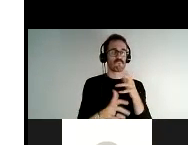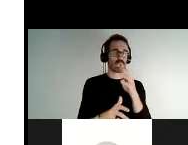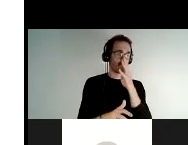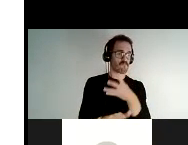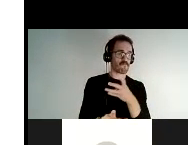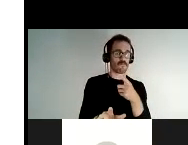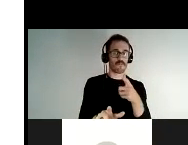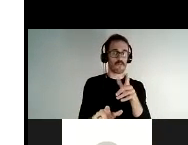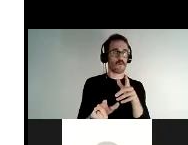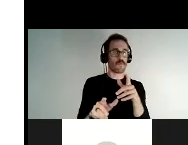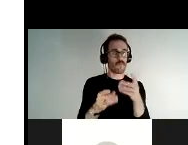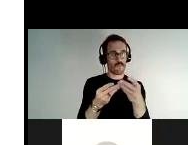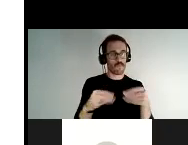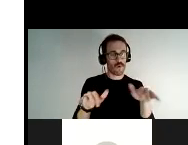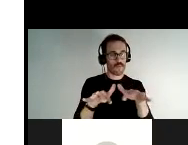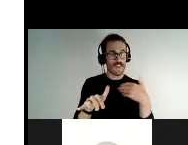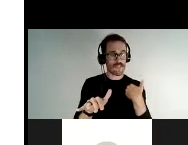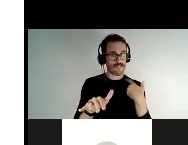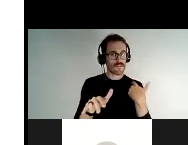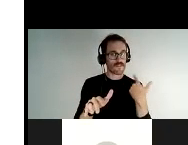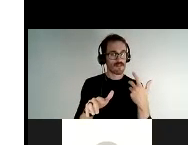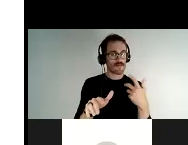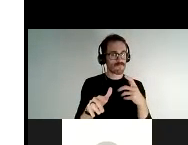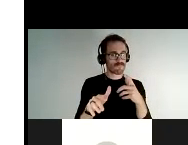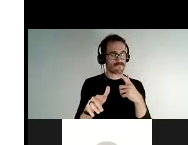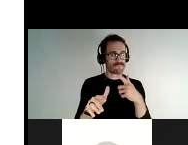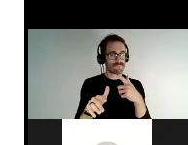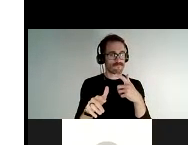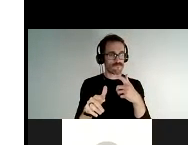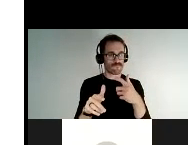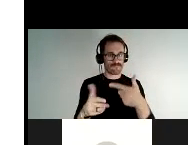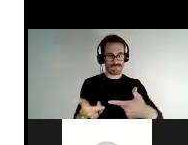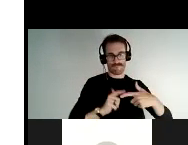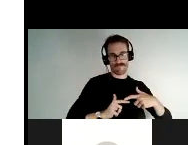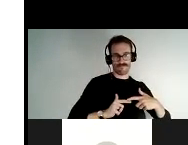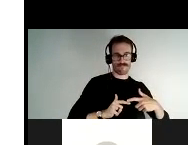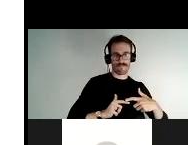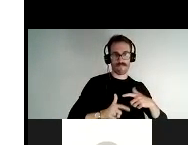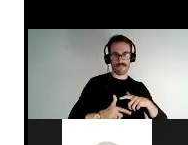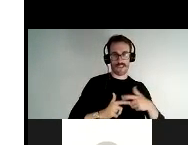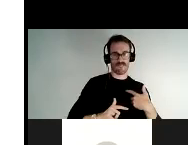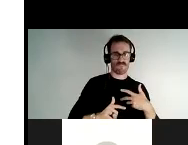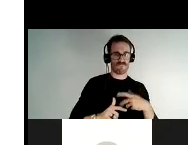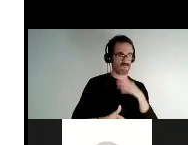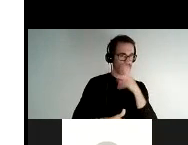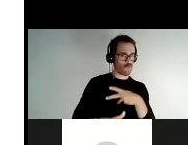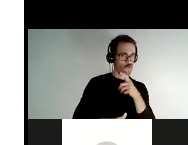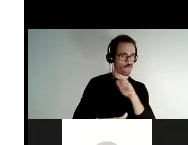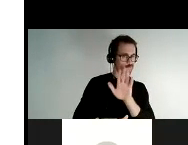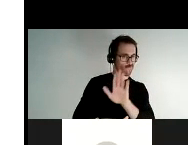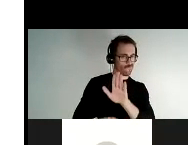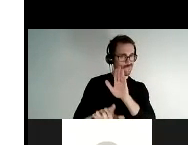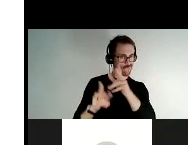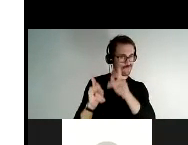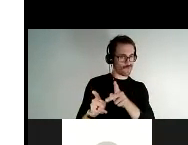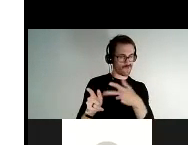from them, you know, get them to sign it over into their name, and then sort of banish them out of their